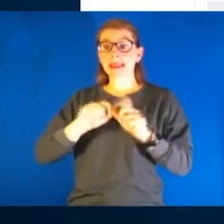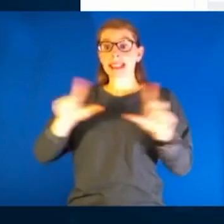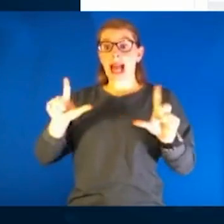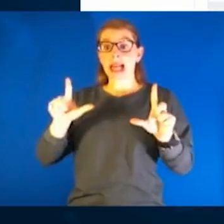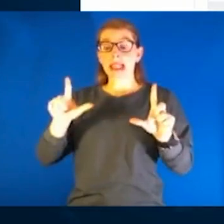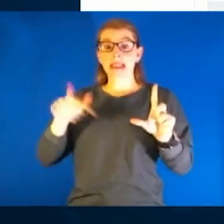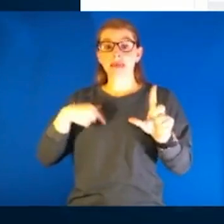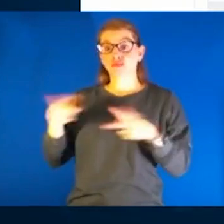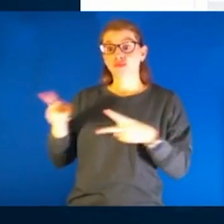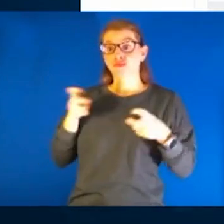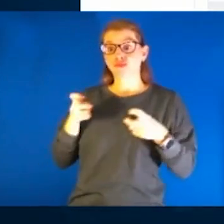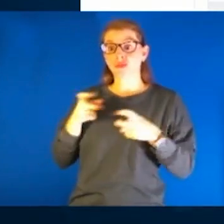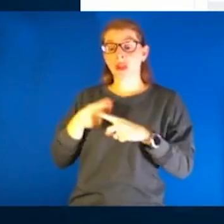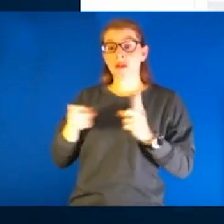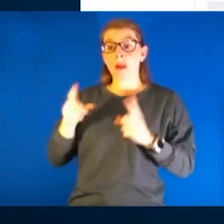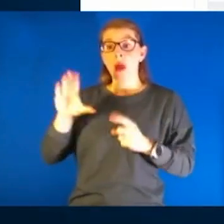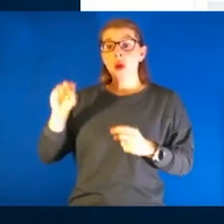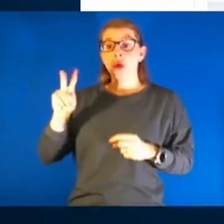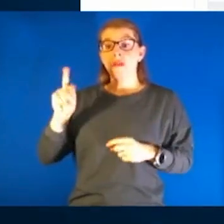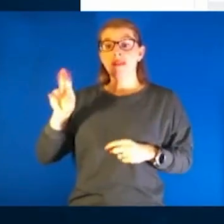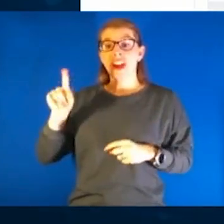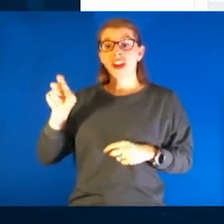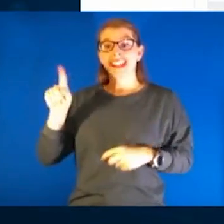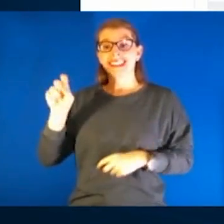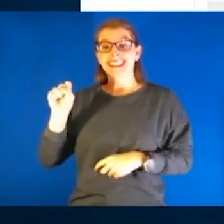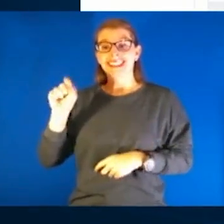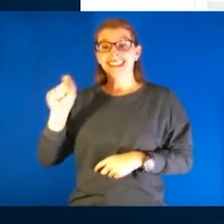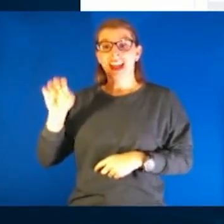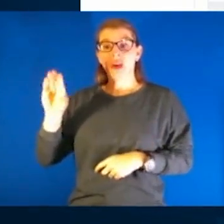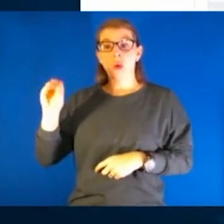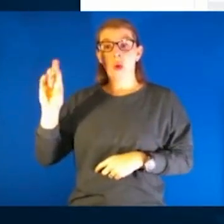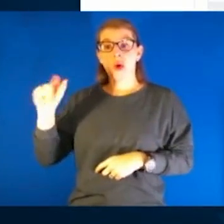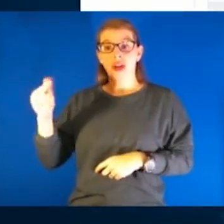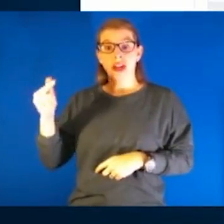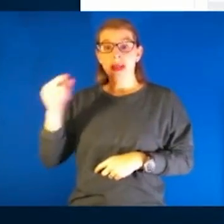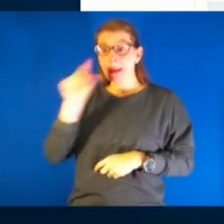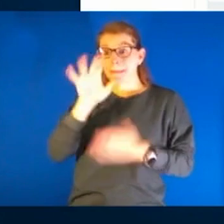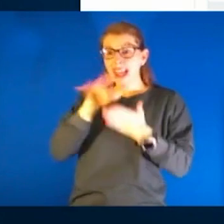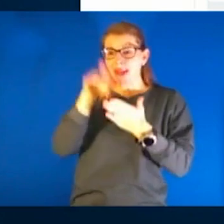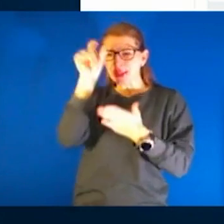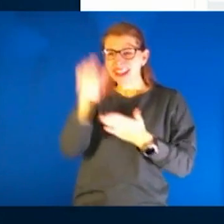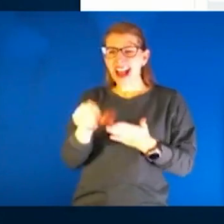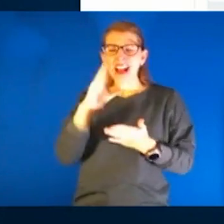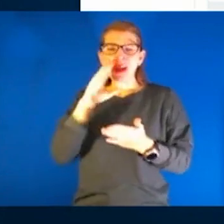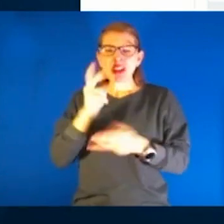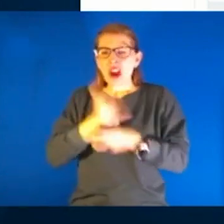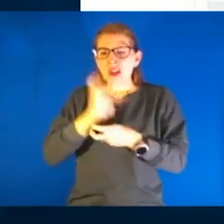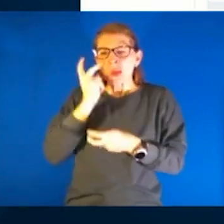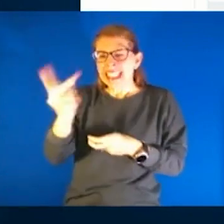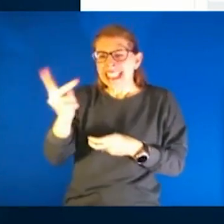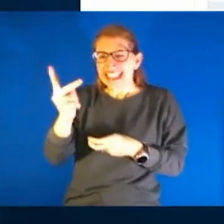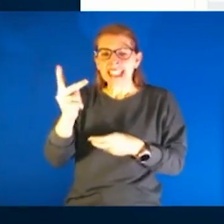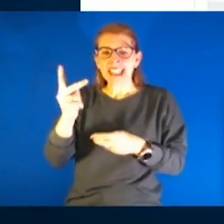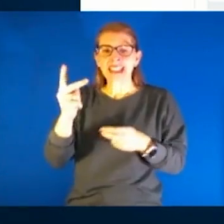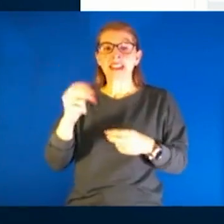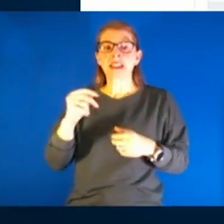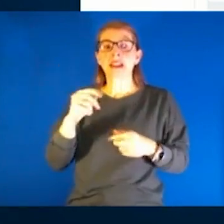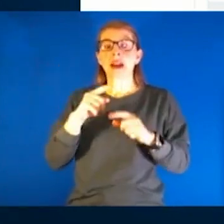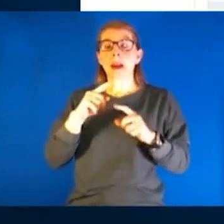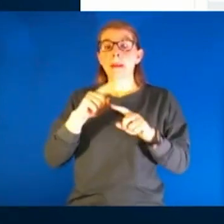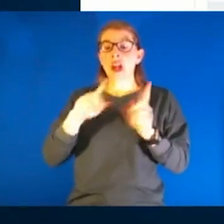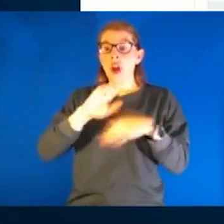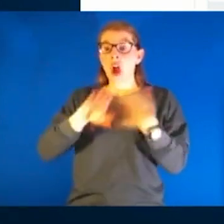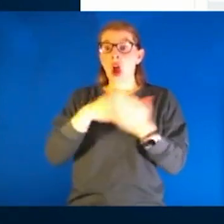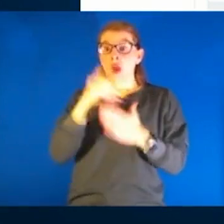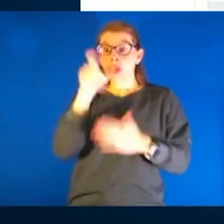from covariance.org. And if you see right in the middle there, in that middle column, I know it's probably difficult to see, but all of those rows